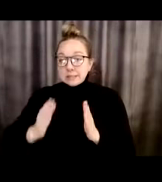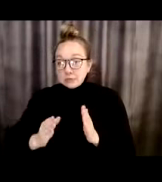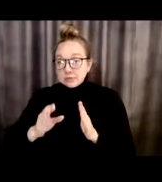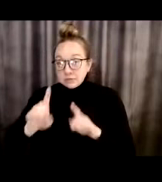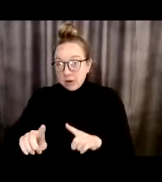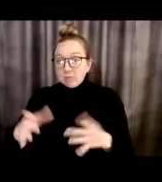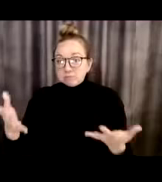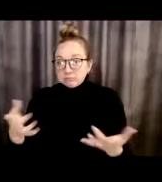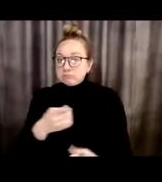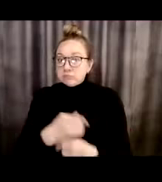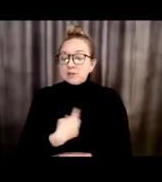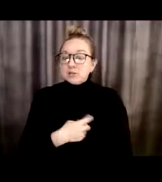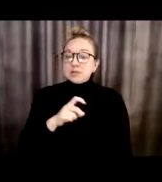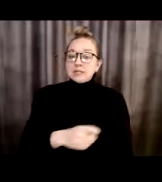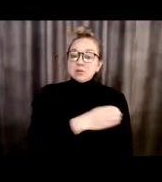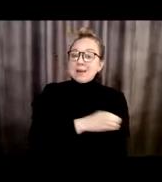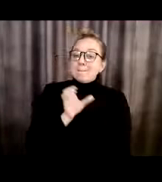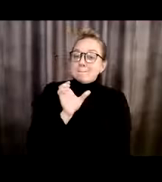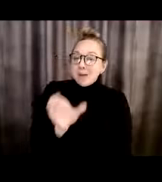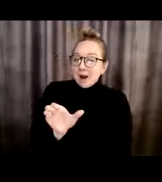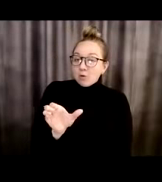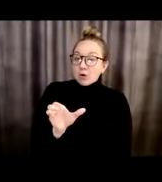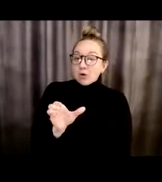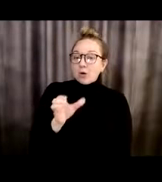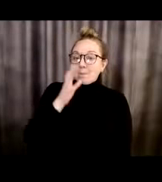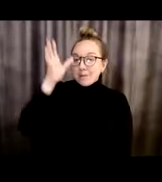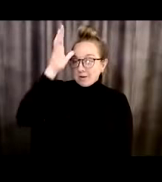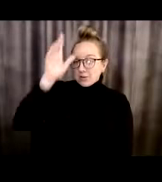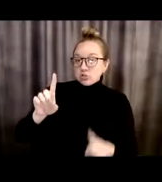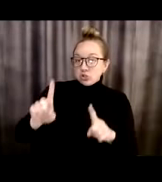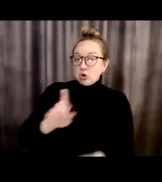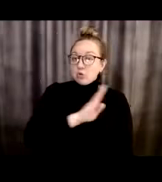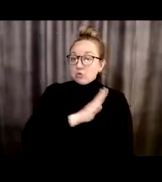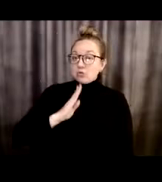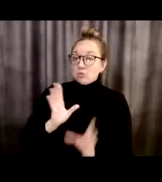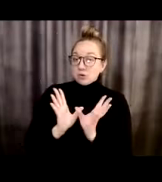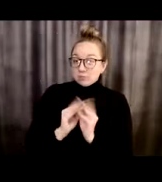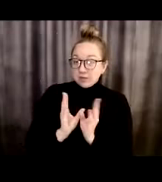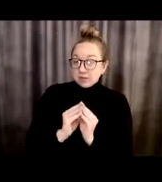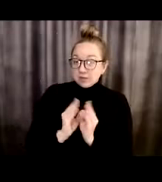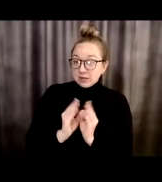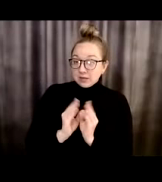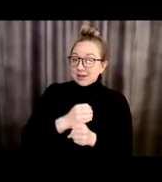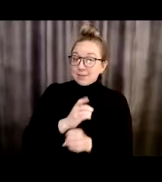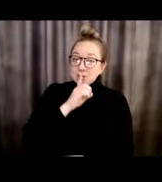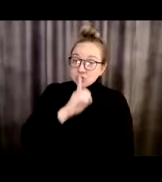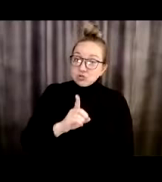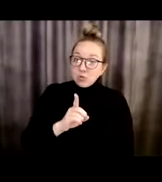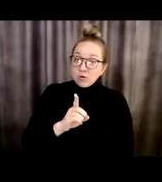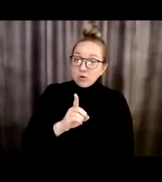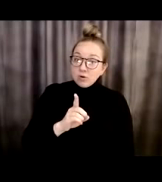the kids and the parents to go to board meetings, to make the stand, to make sure it comes from the top down.